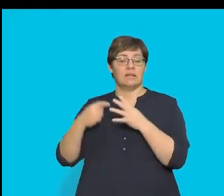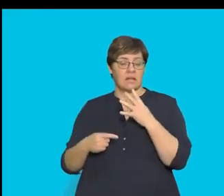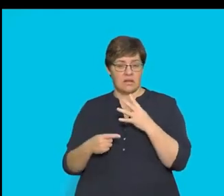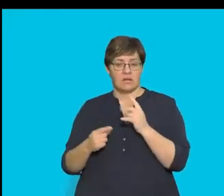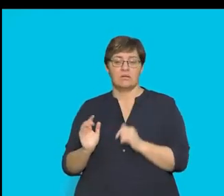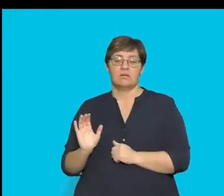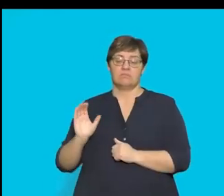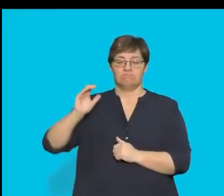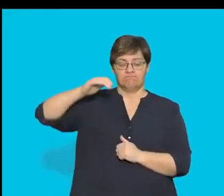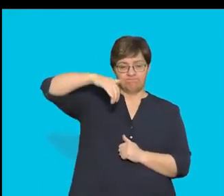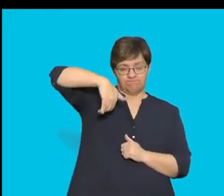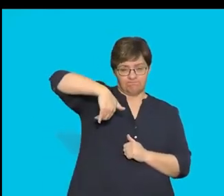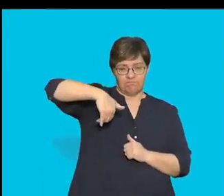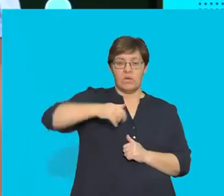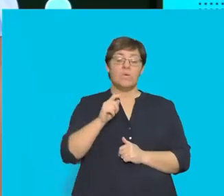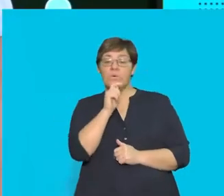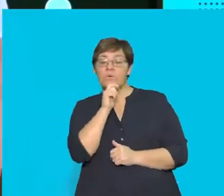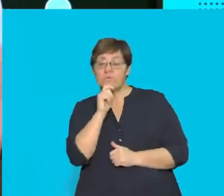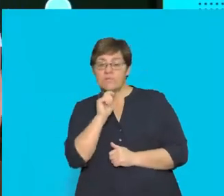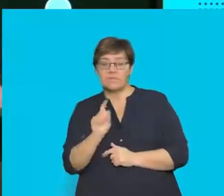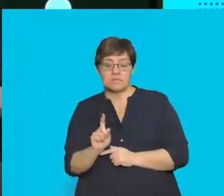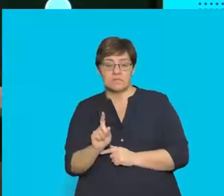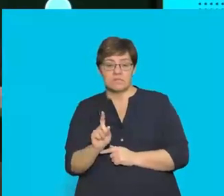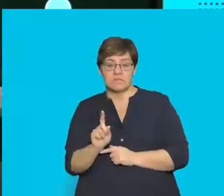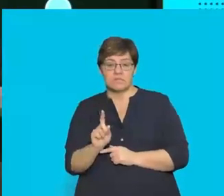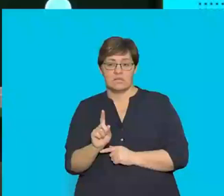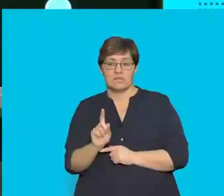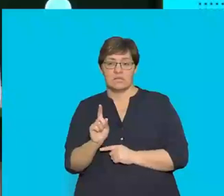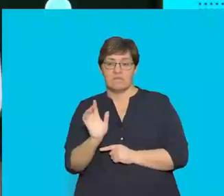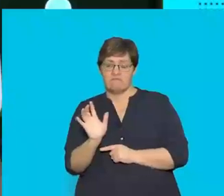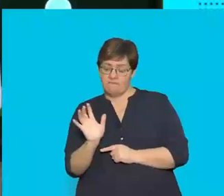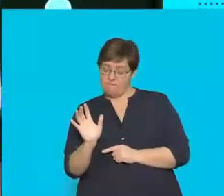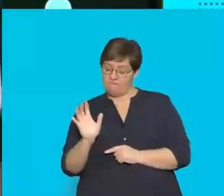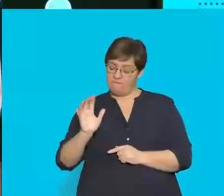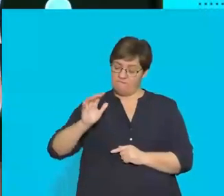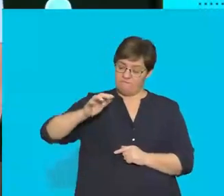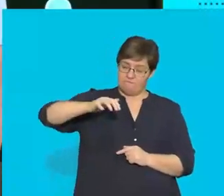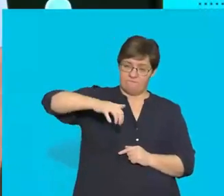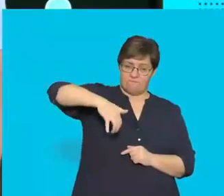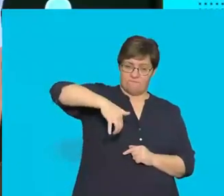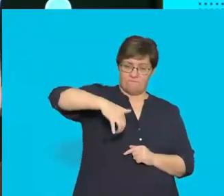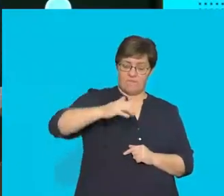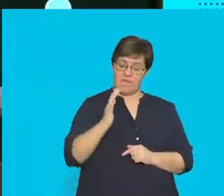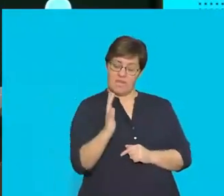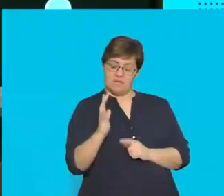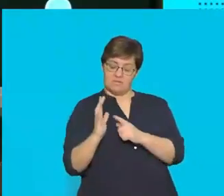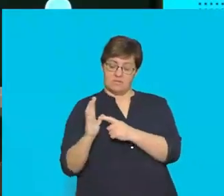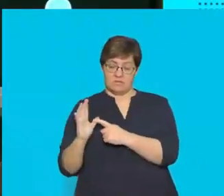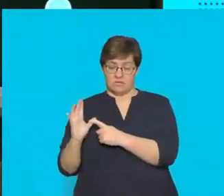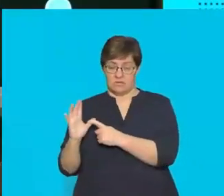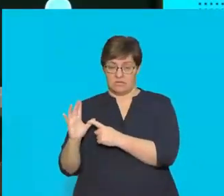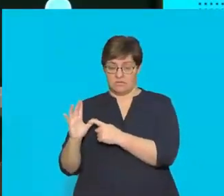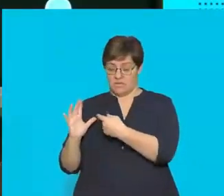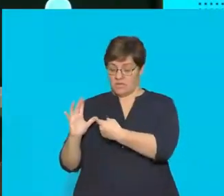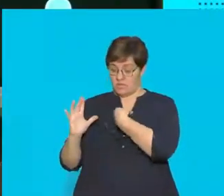the circular pattern by using my fingers again. And so if the thumb is out, on this